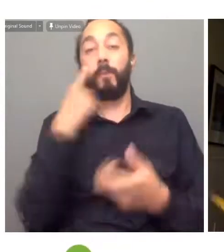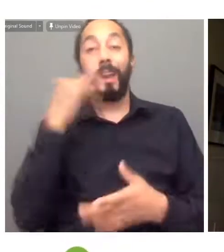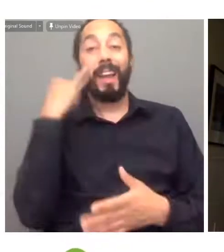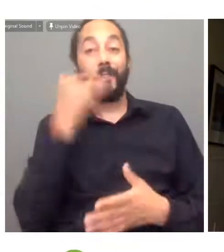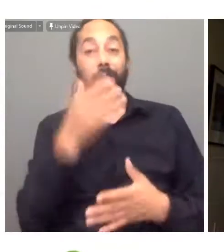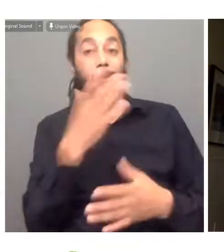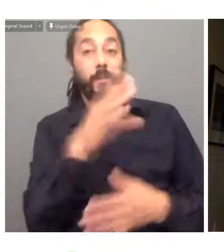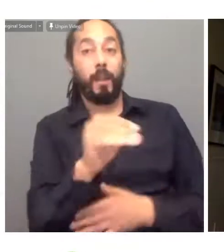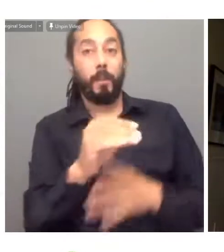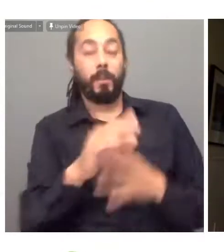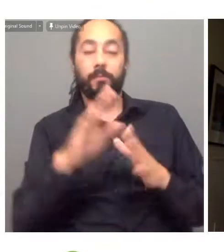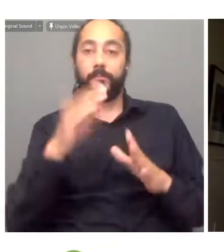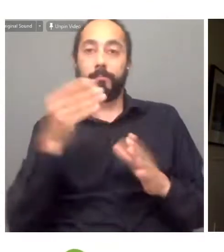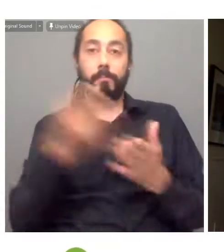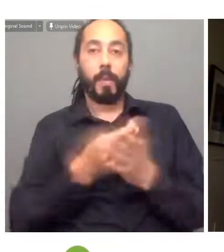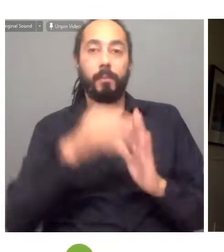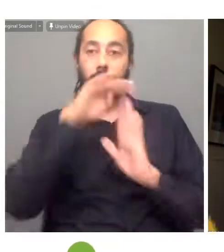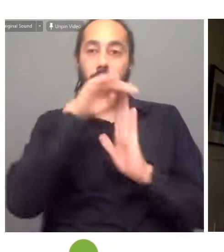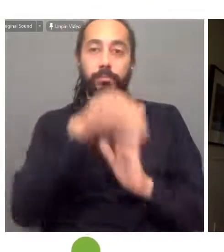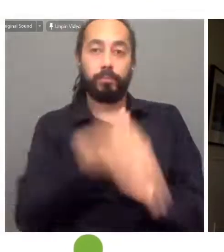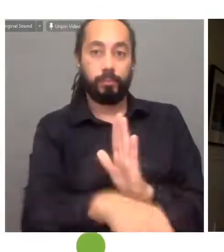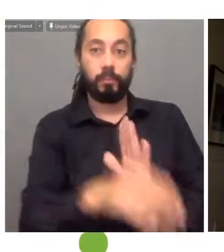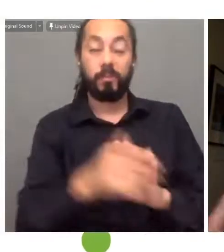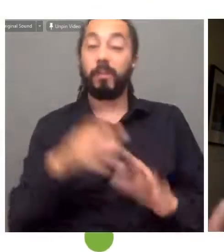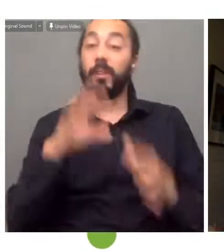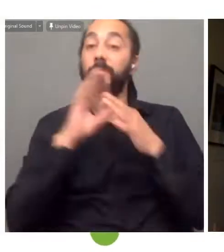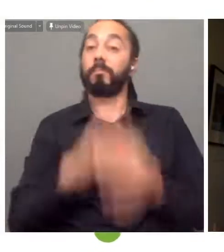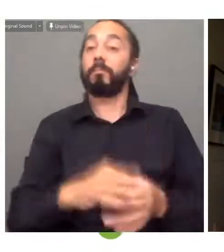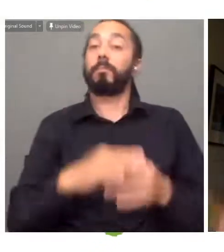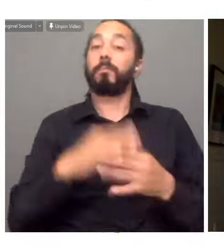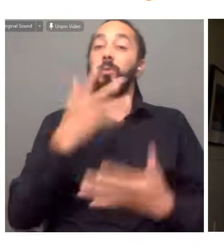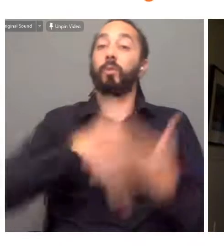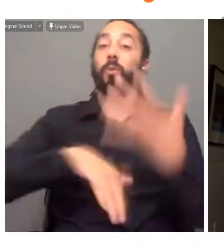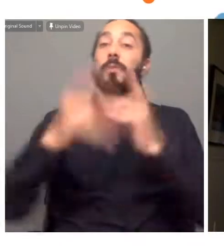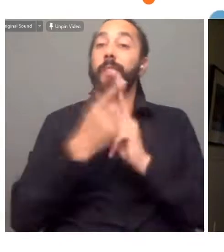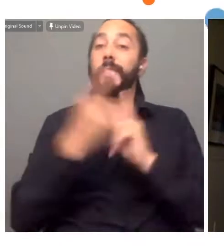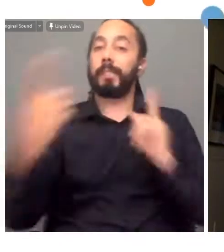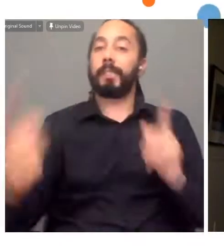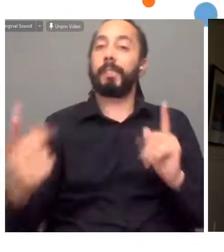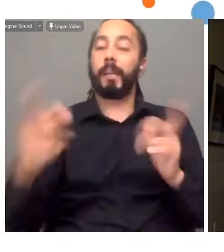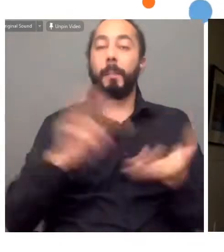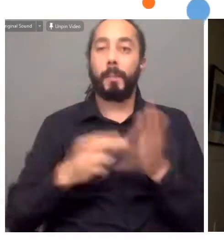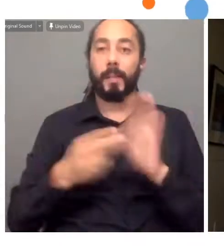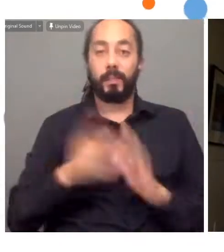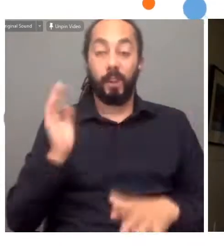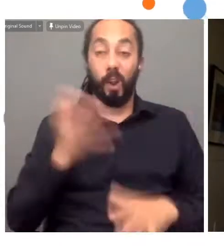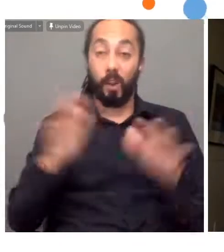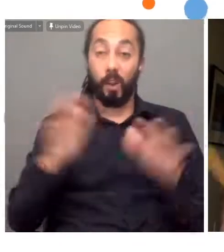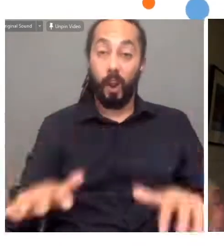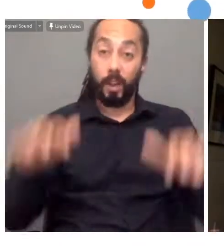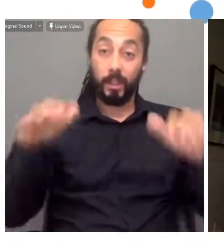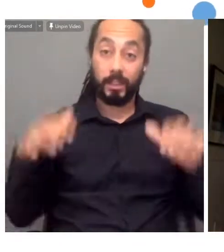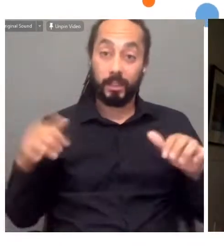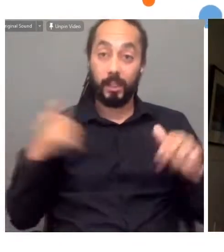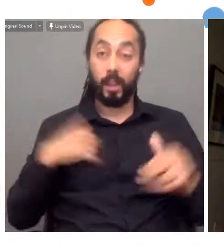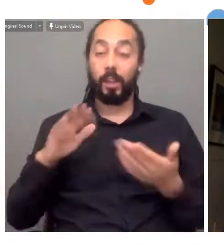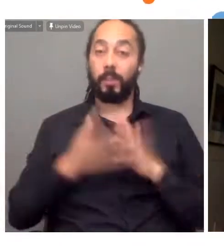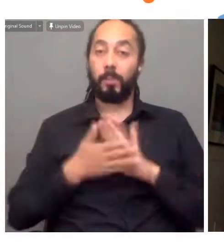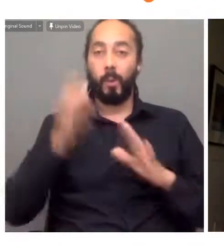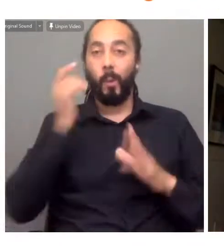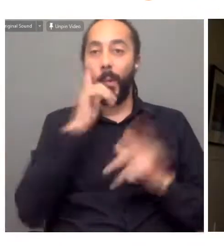order to deal with social distancing, our audiences or our participating communities are going to be a lot smaller in